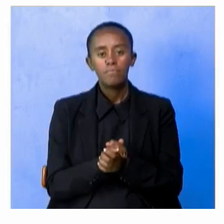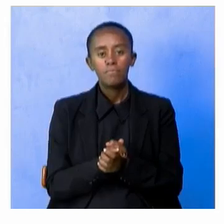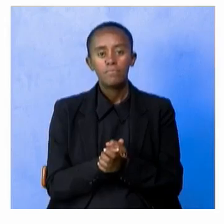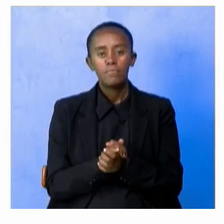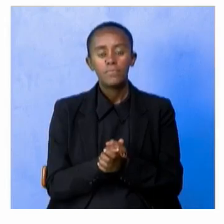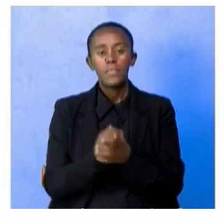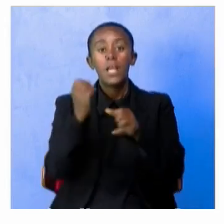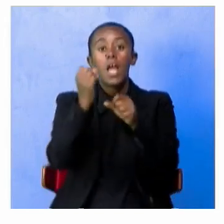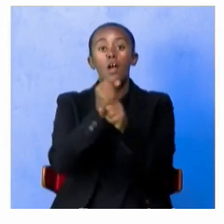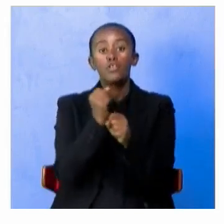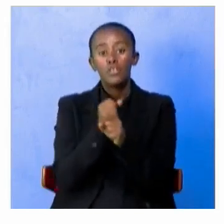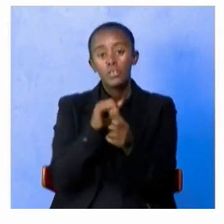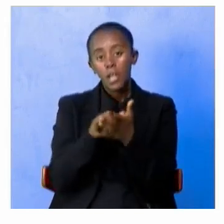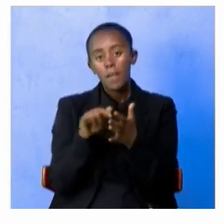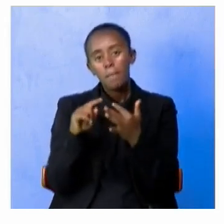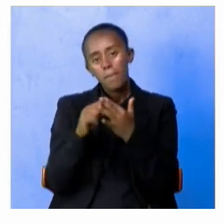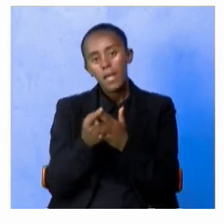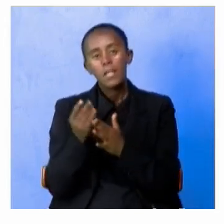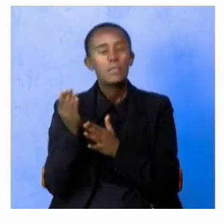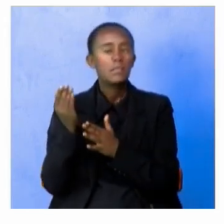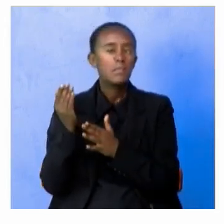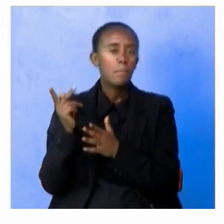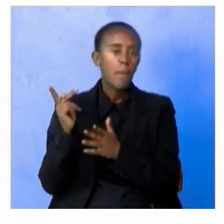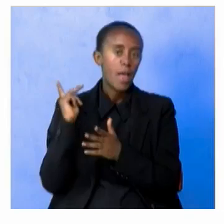that began in the past